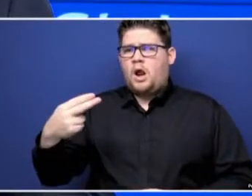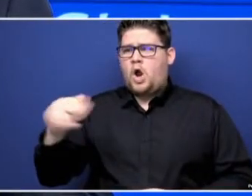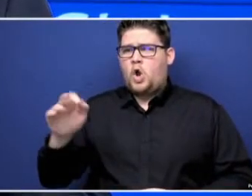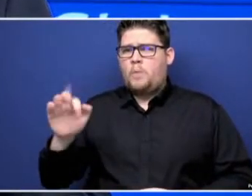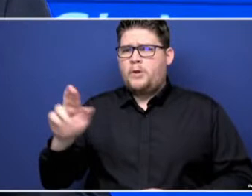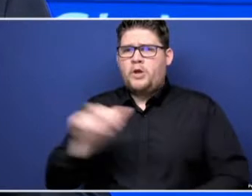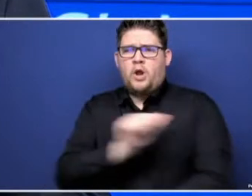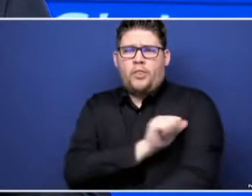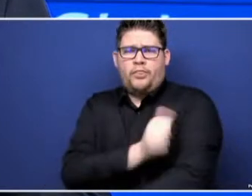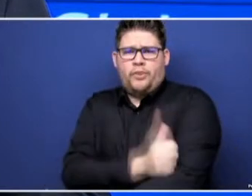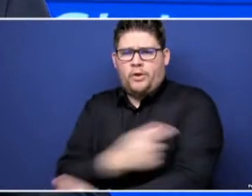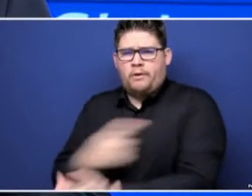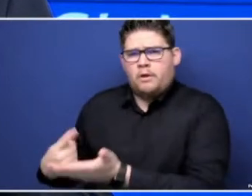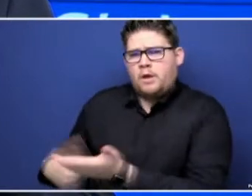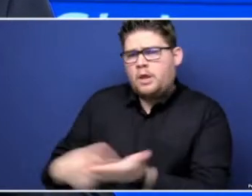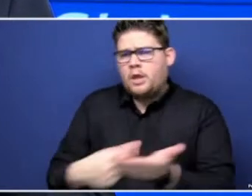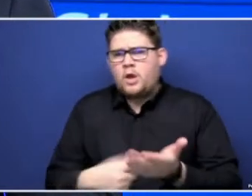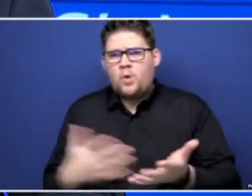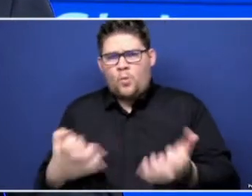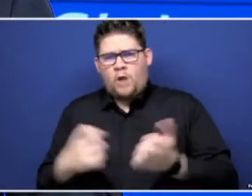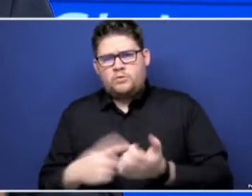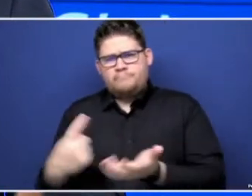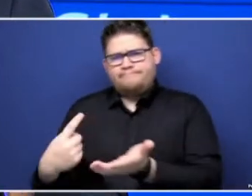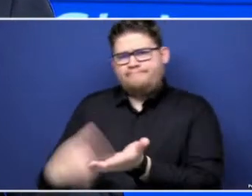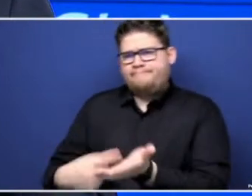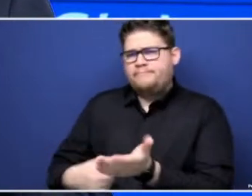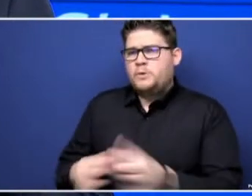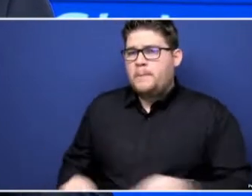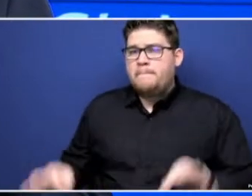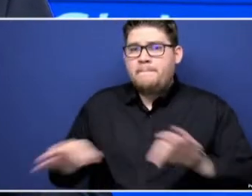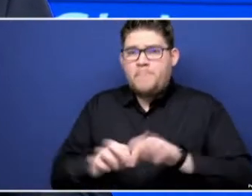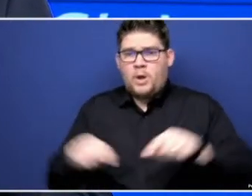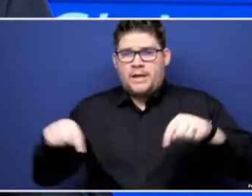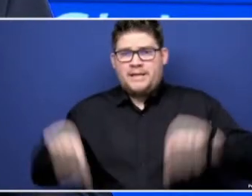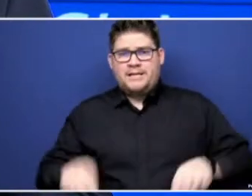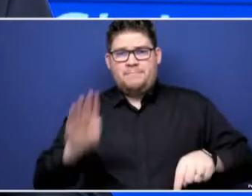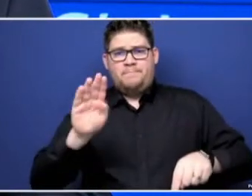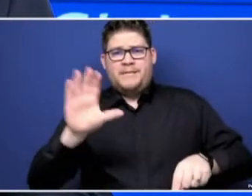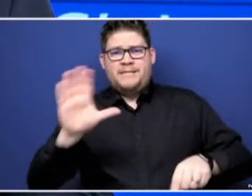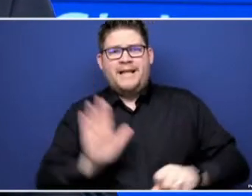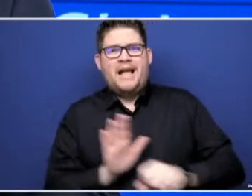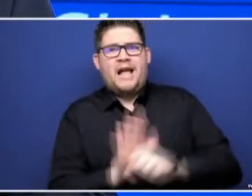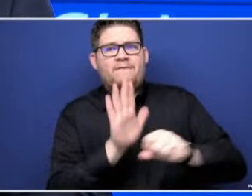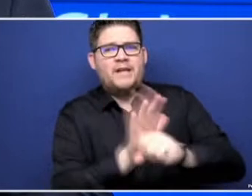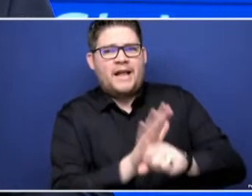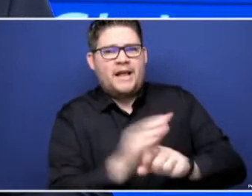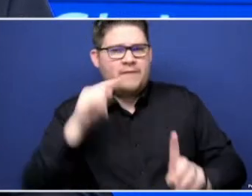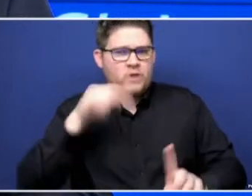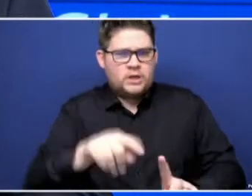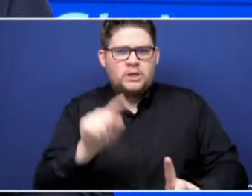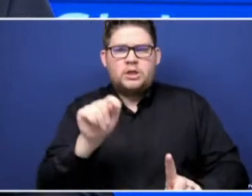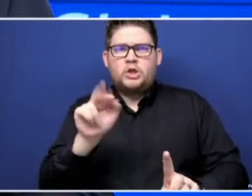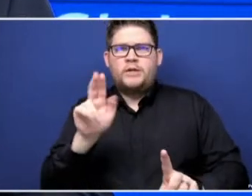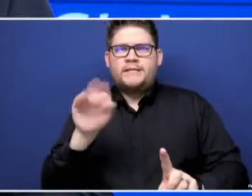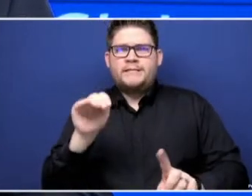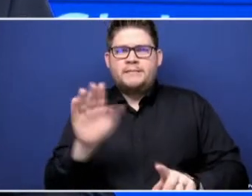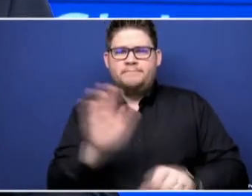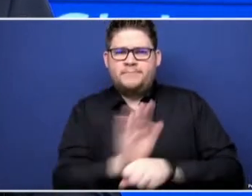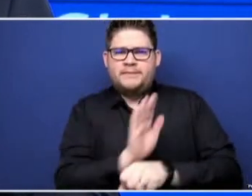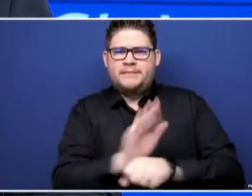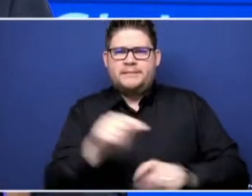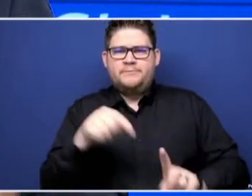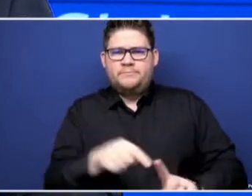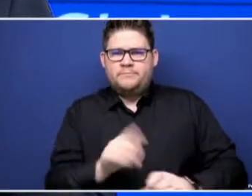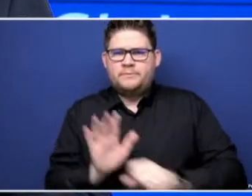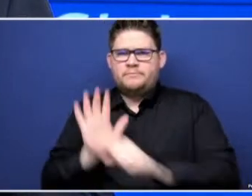of endeavors is remote in good times, much less in times of crisis. So we're very confident that